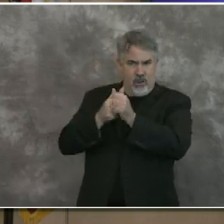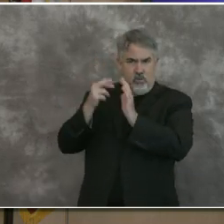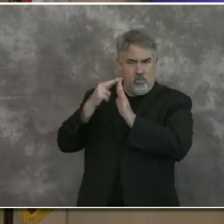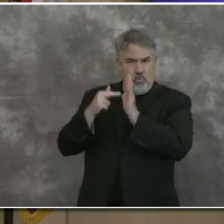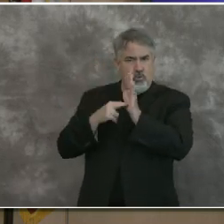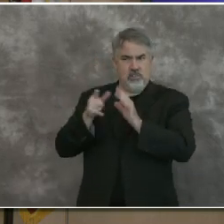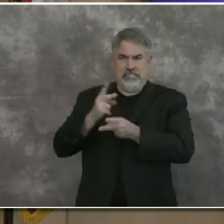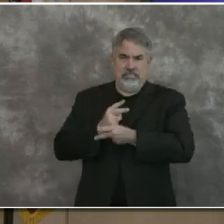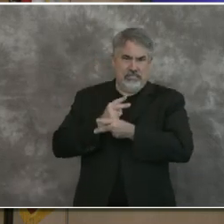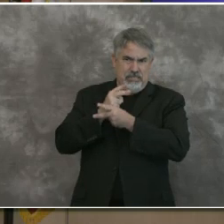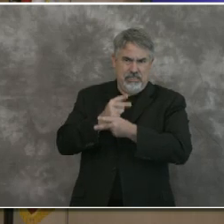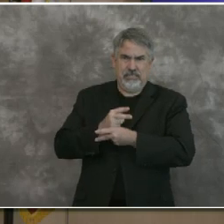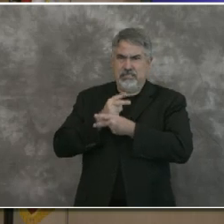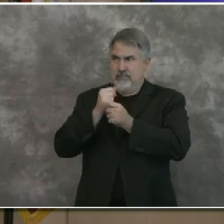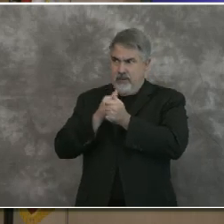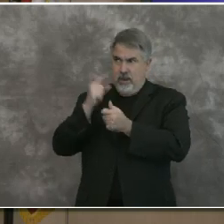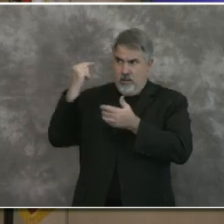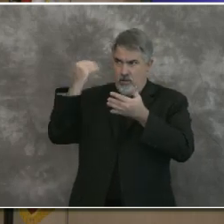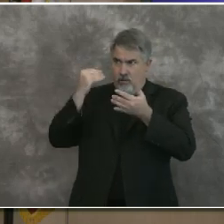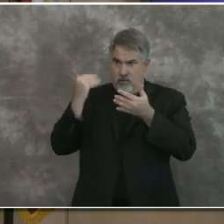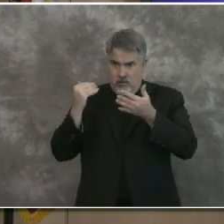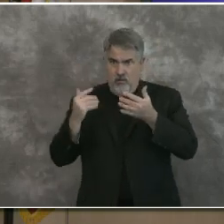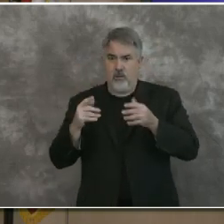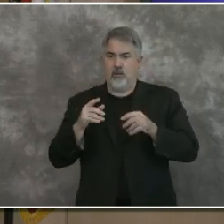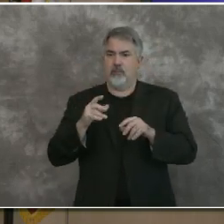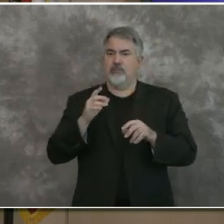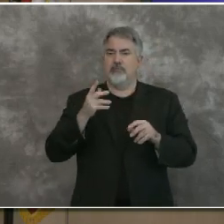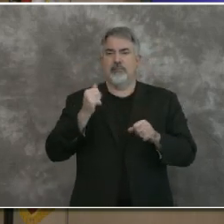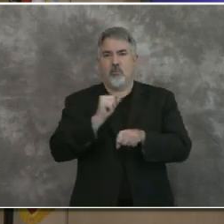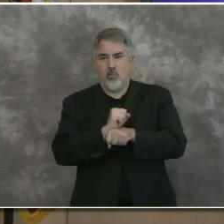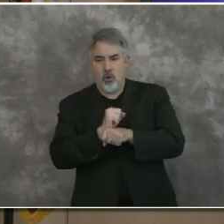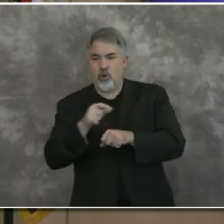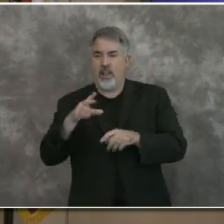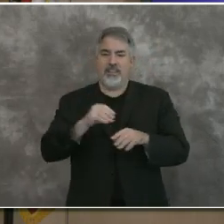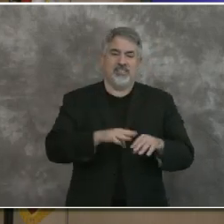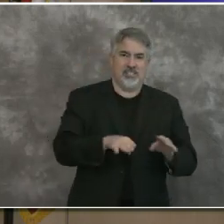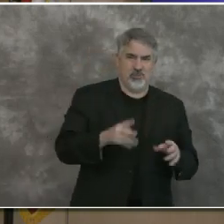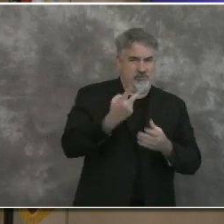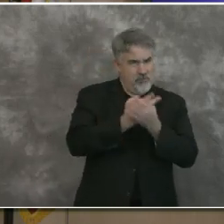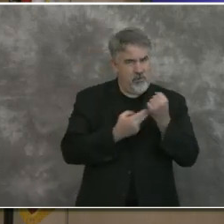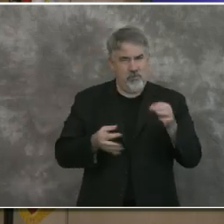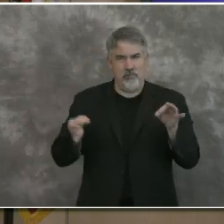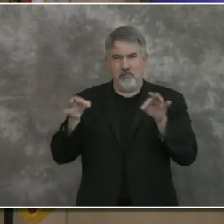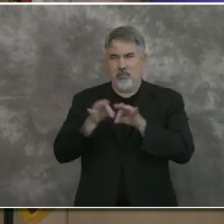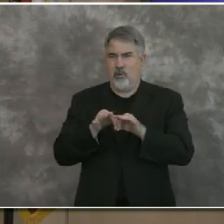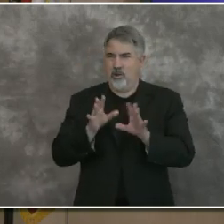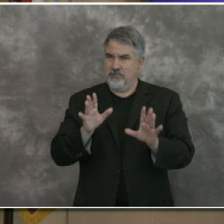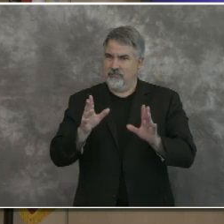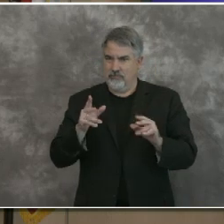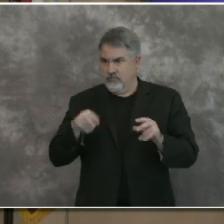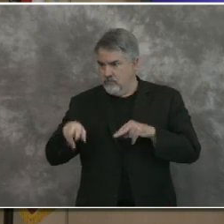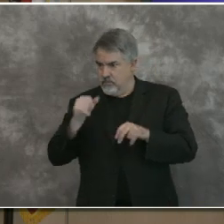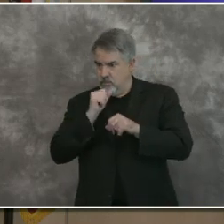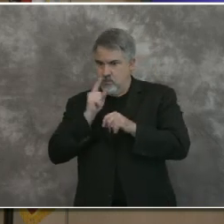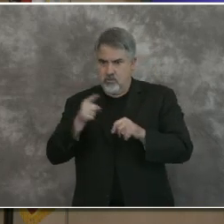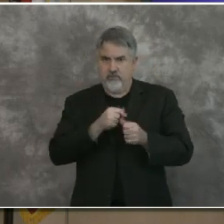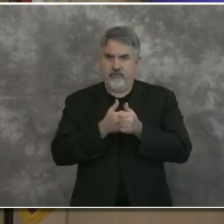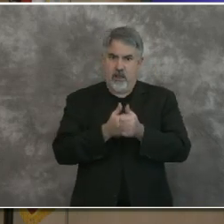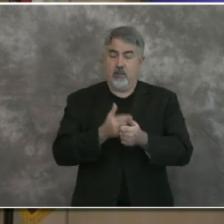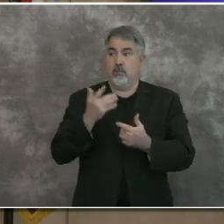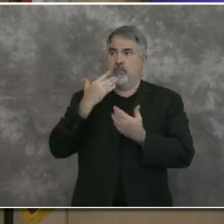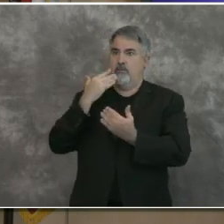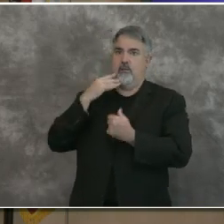of both their workers and our children. But this is a significant step forward, and I want to say a special thank you to the San Diego